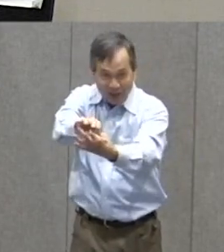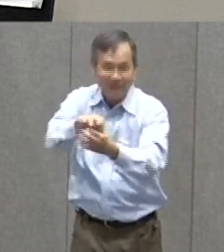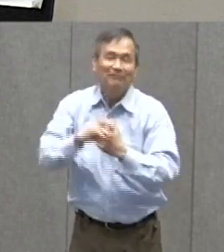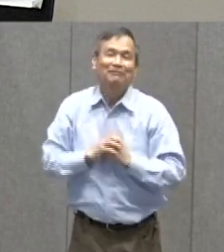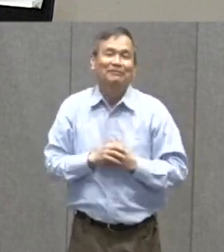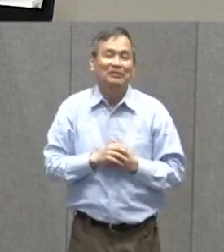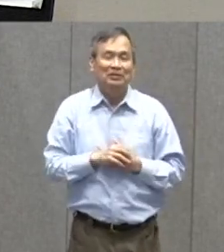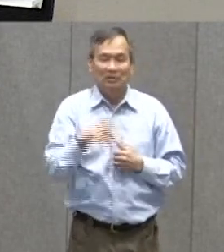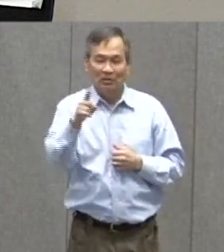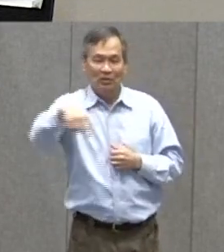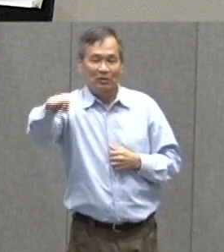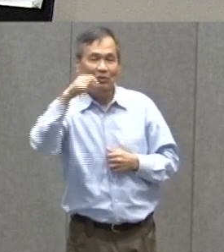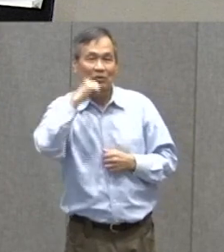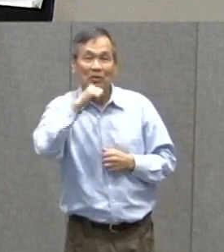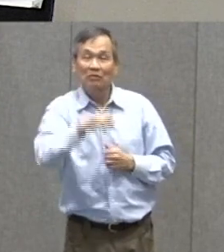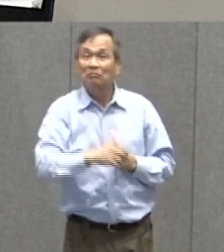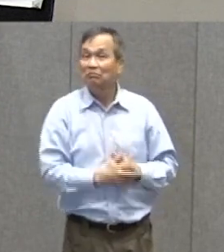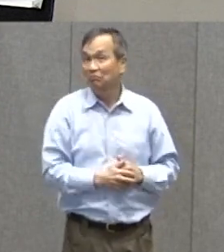the girl?